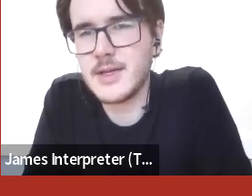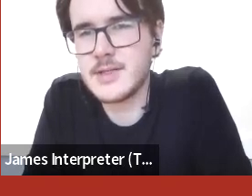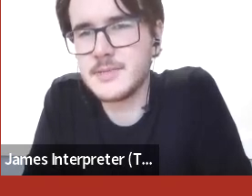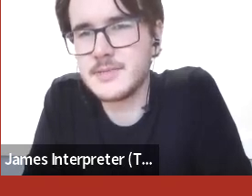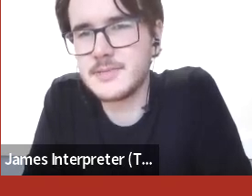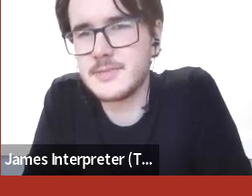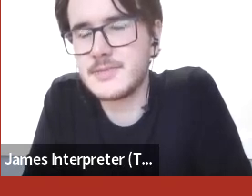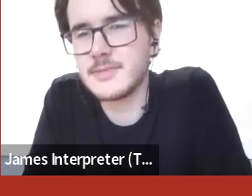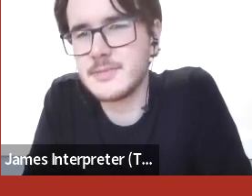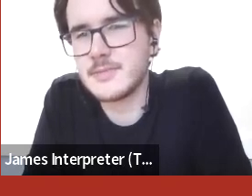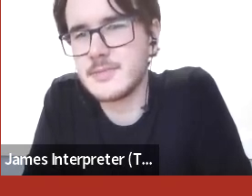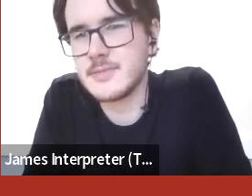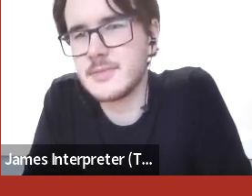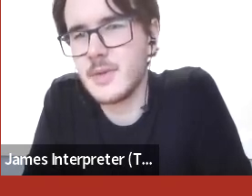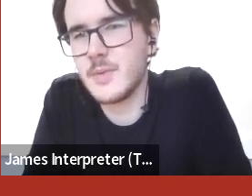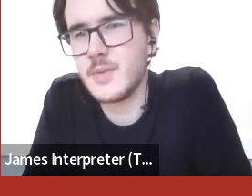X,